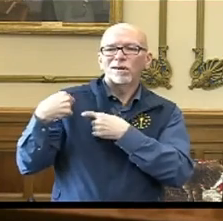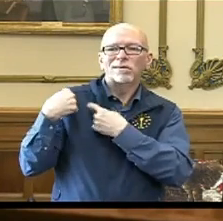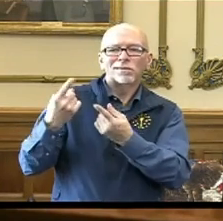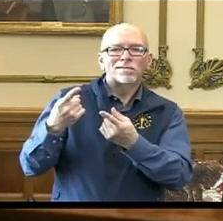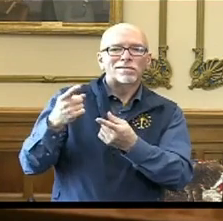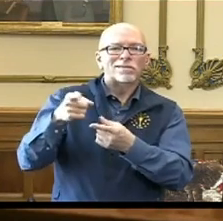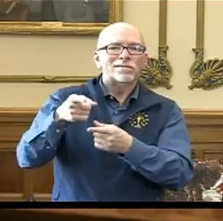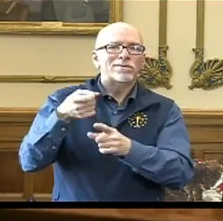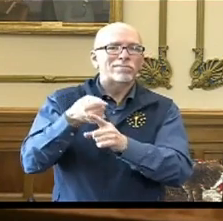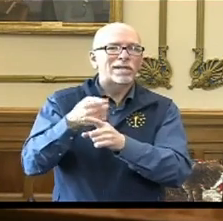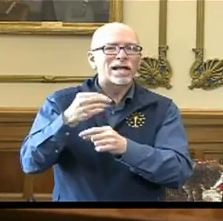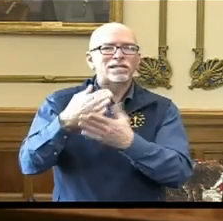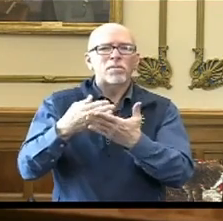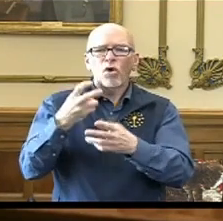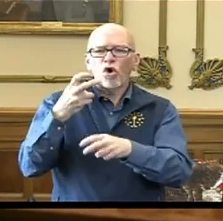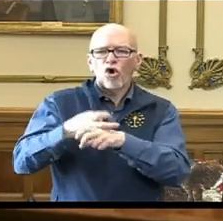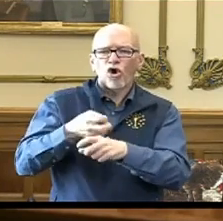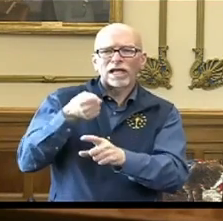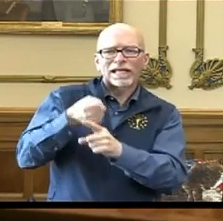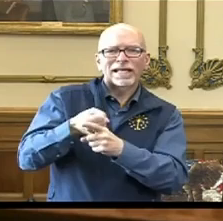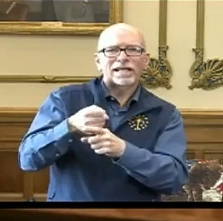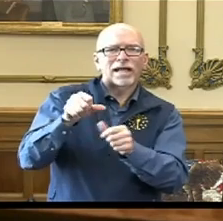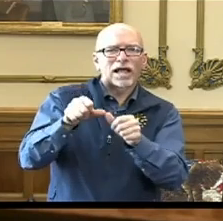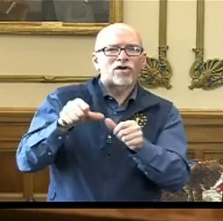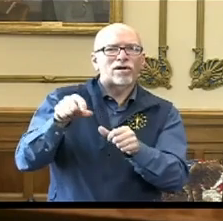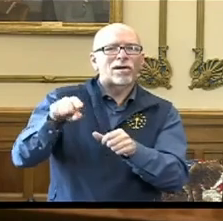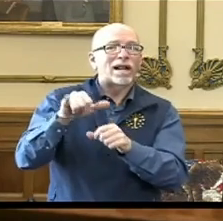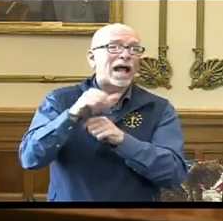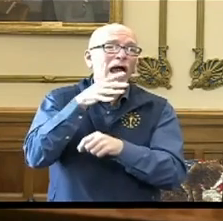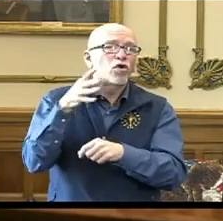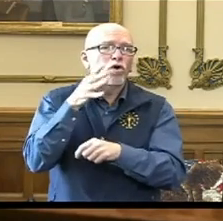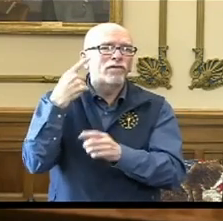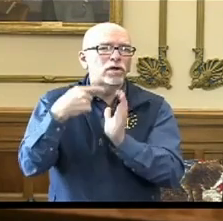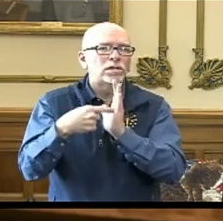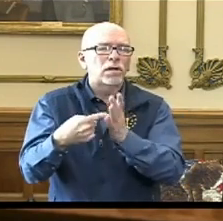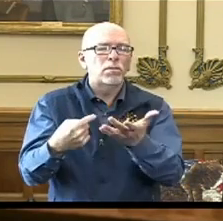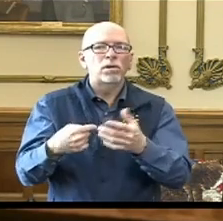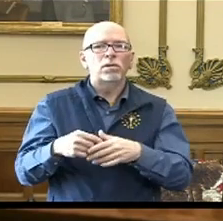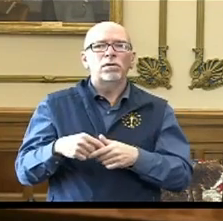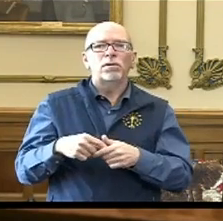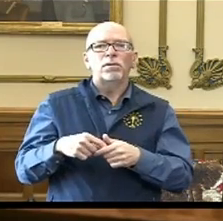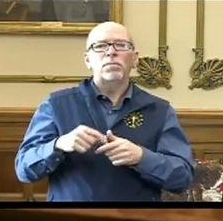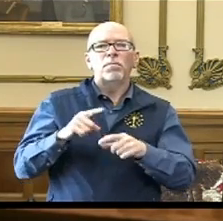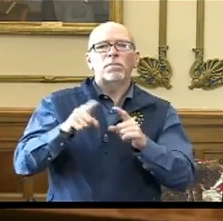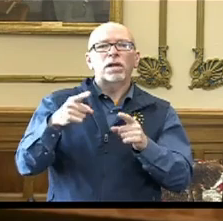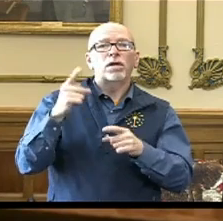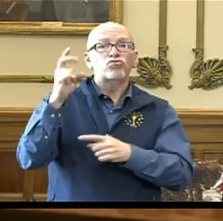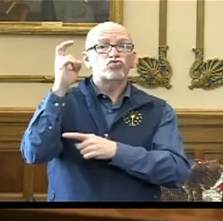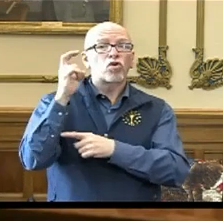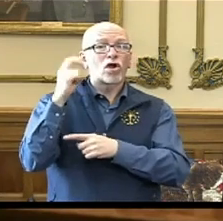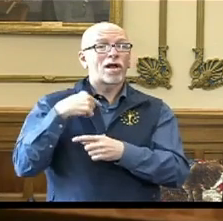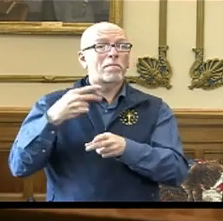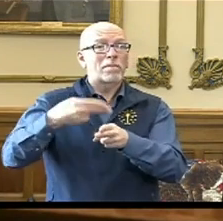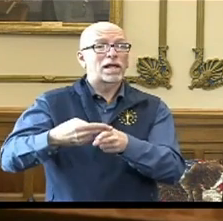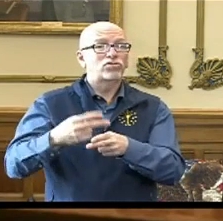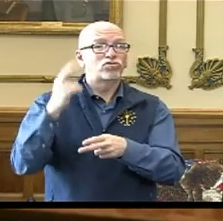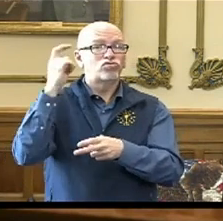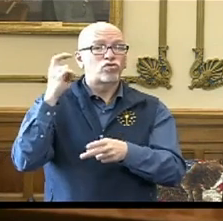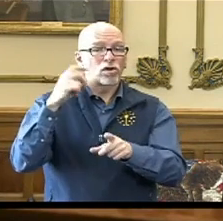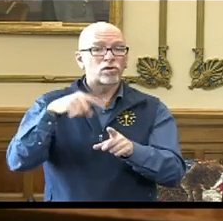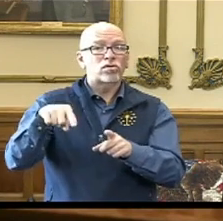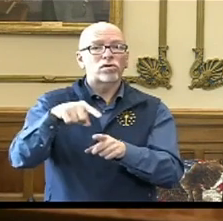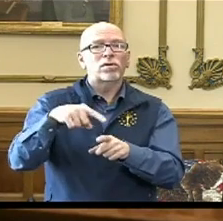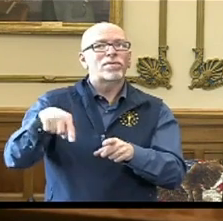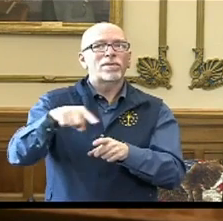particularly hard-hit sectors. And I mentioned agriculture, but when I brought truckers into it, they're